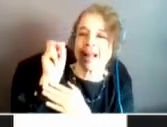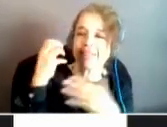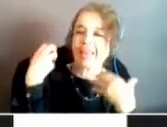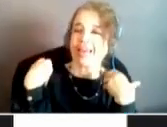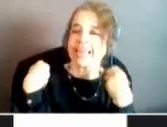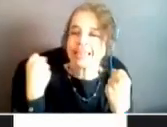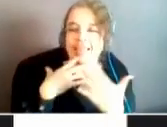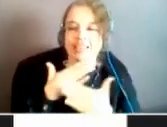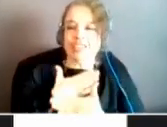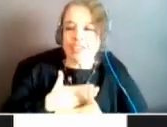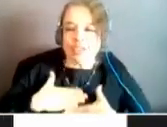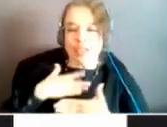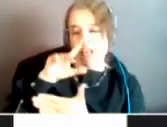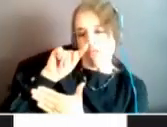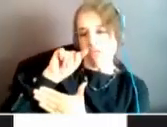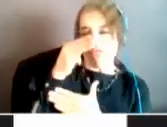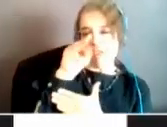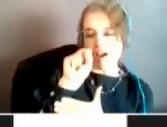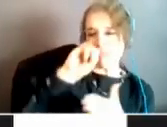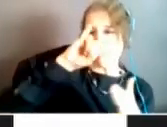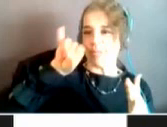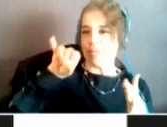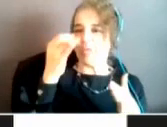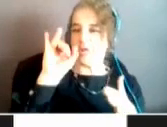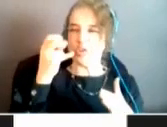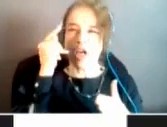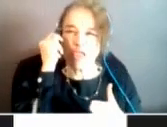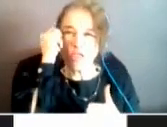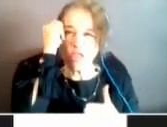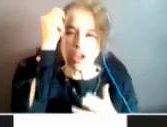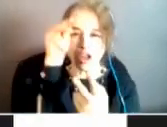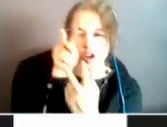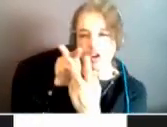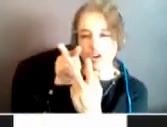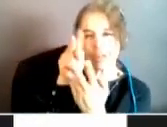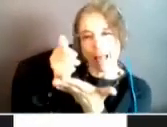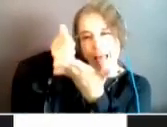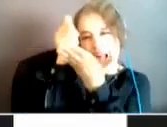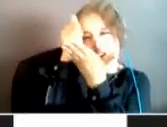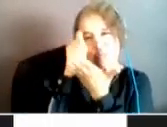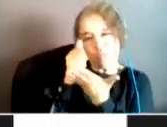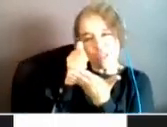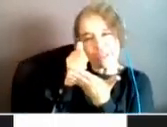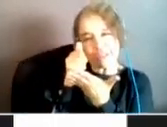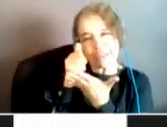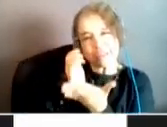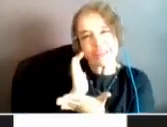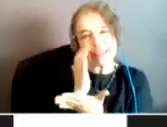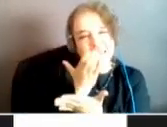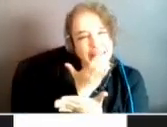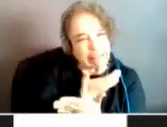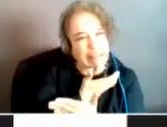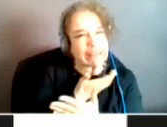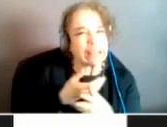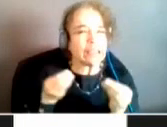I appreciate Thomas Joyner's theory, because I think it helps us, you know, get a